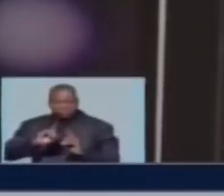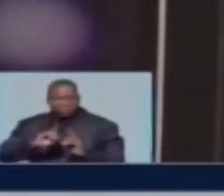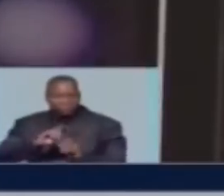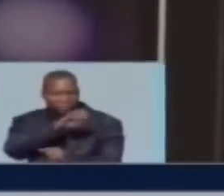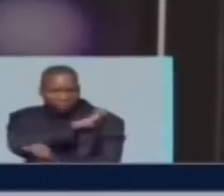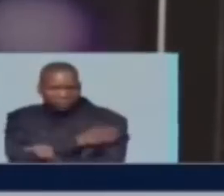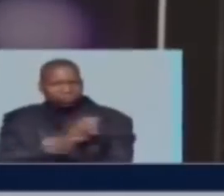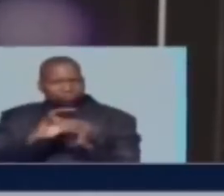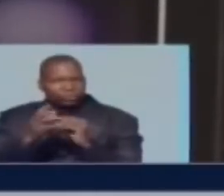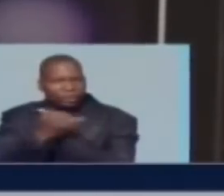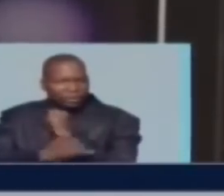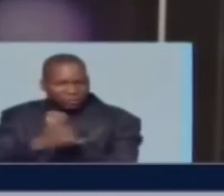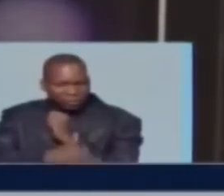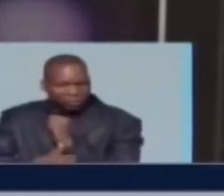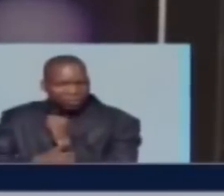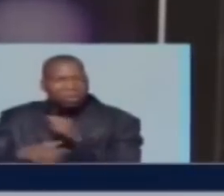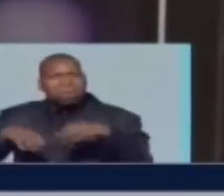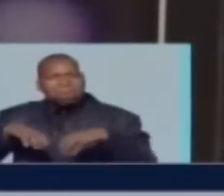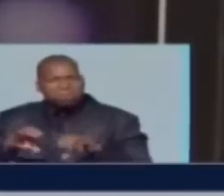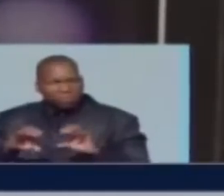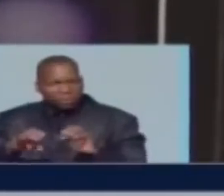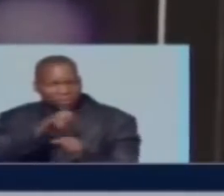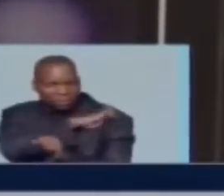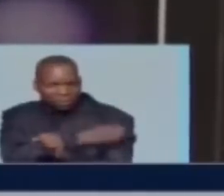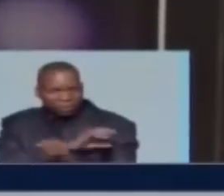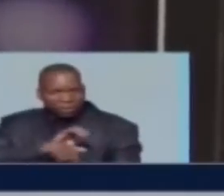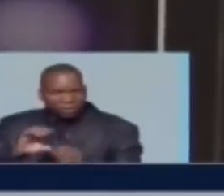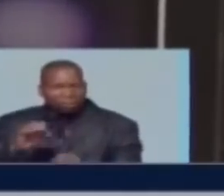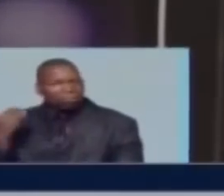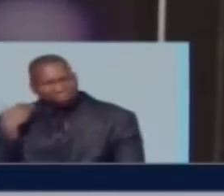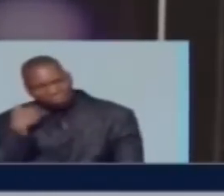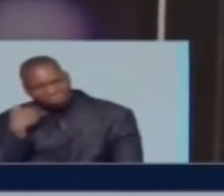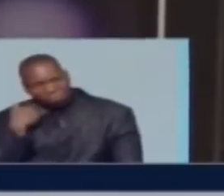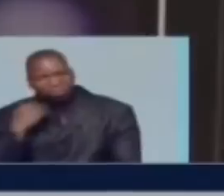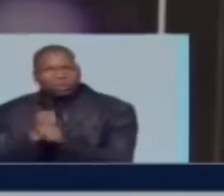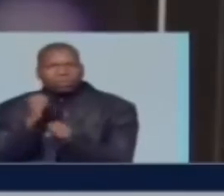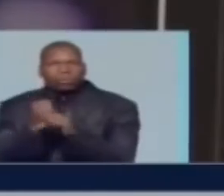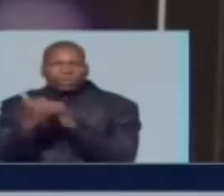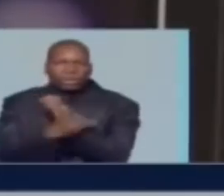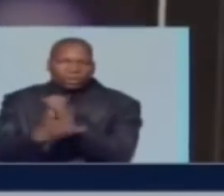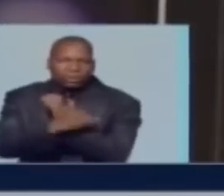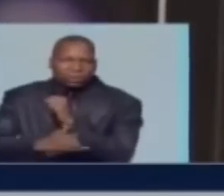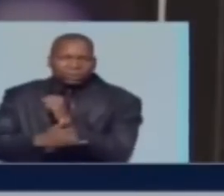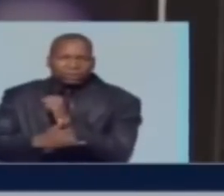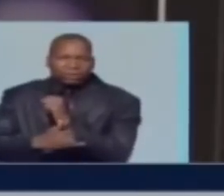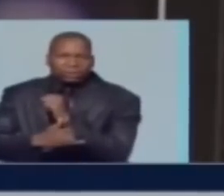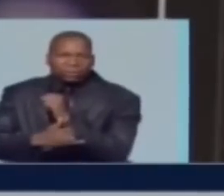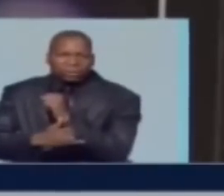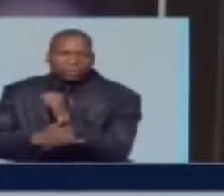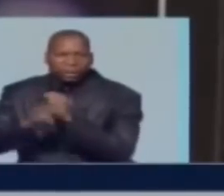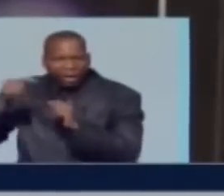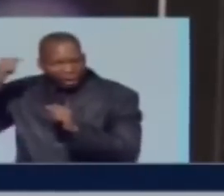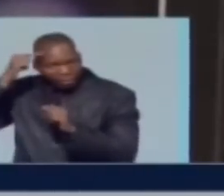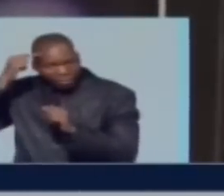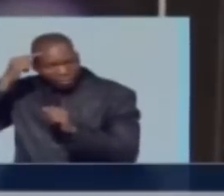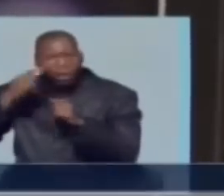The crisis in the energy sector has continued to affect the country's main production sectors. So much has been said by the